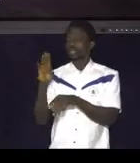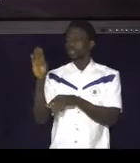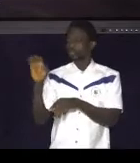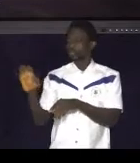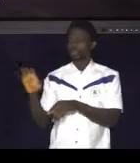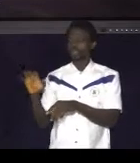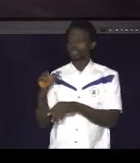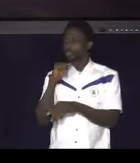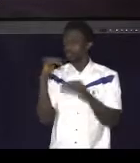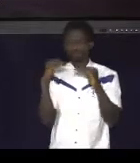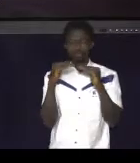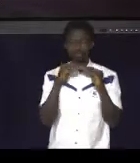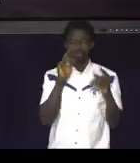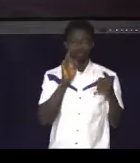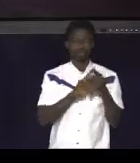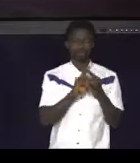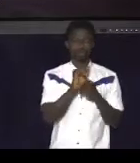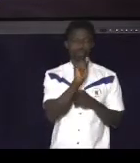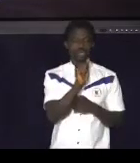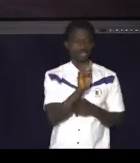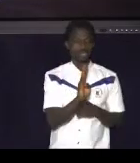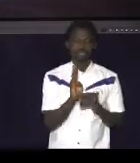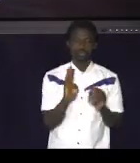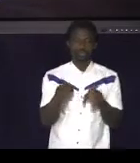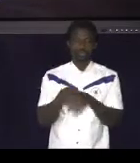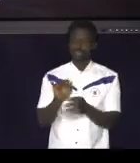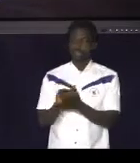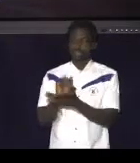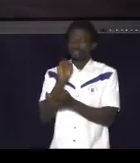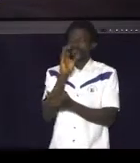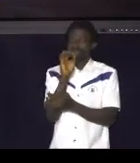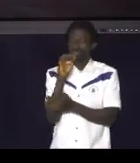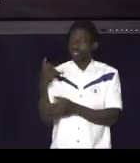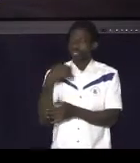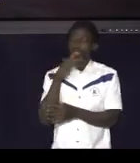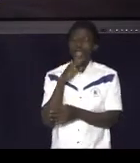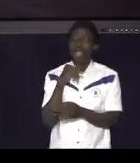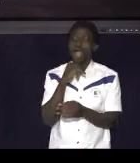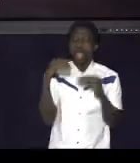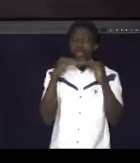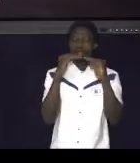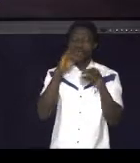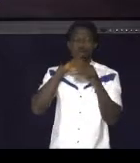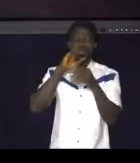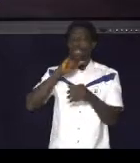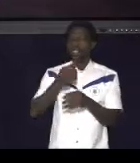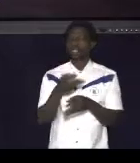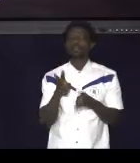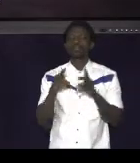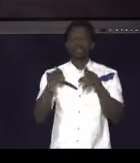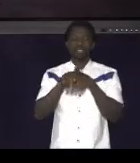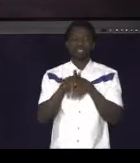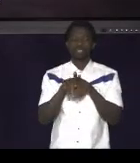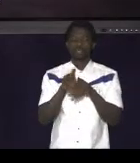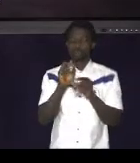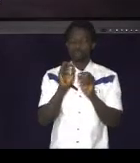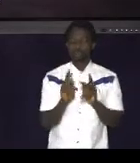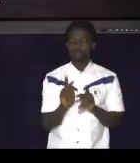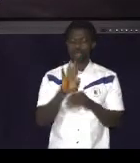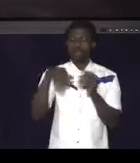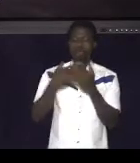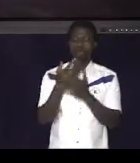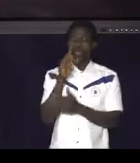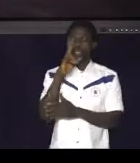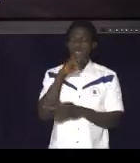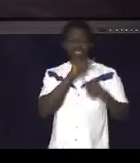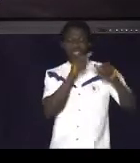equal to AC, BC is not equal to AB, and like that. So they are not equal, they are not in any way the same. Okay, All the three